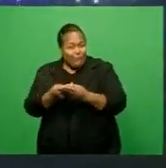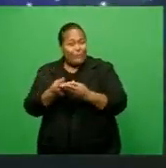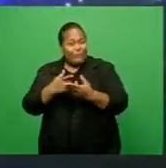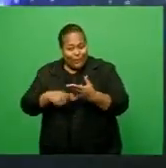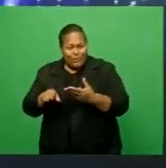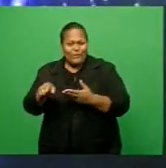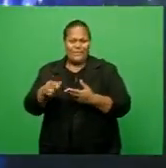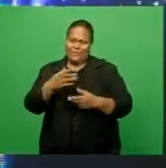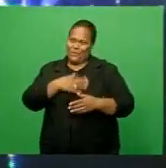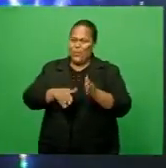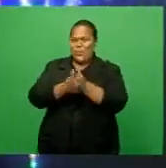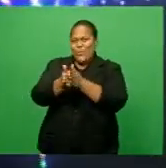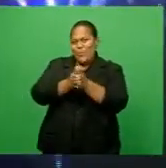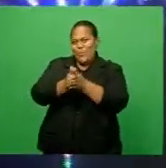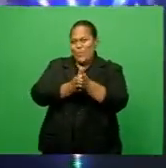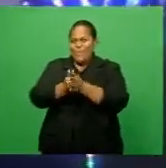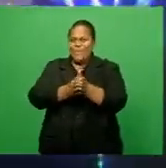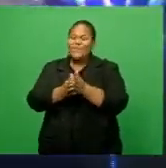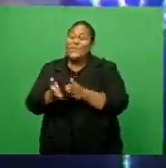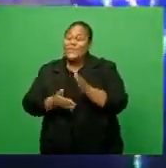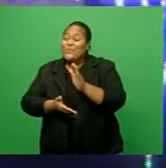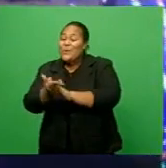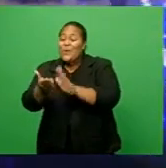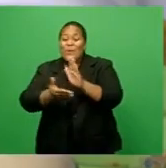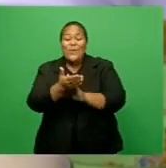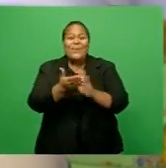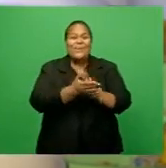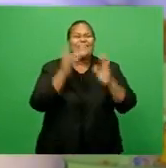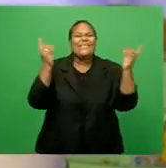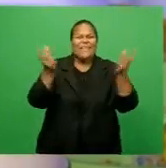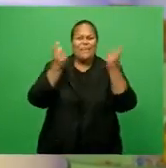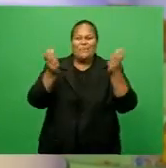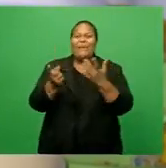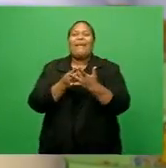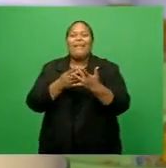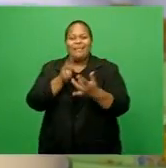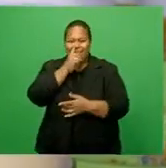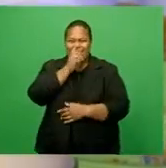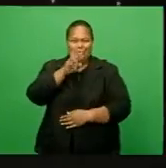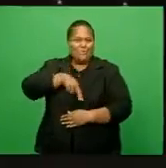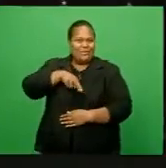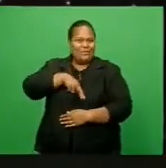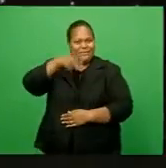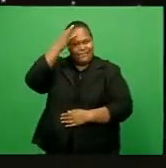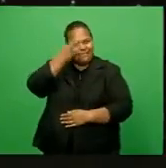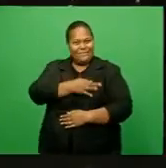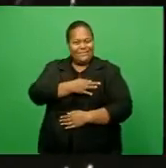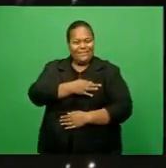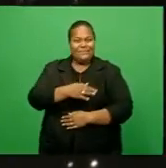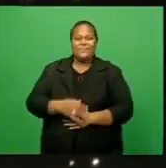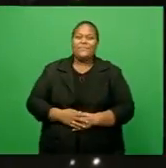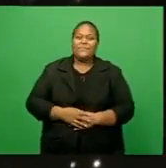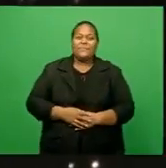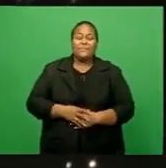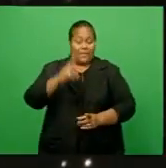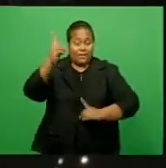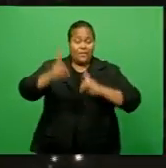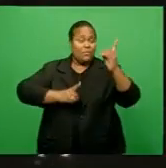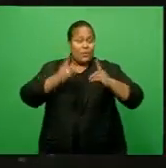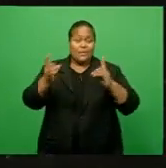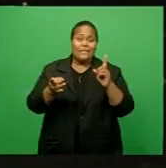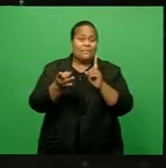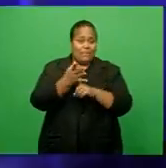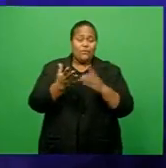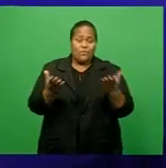especially going out to know other people's religious belief. So, yes, Diwali is a very special moment